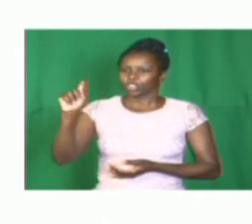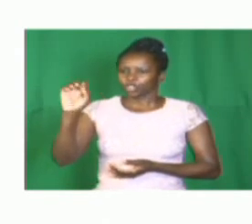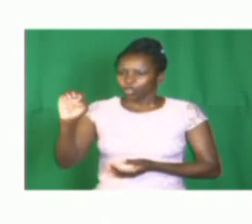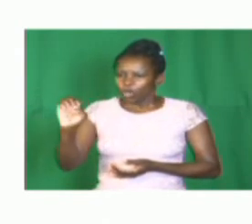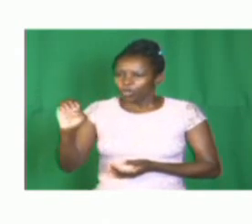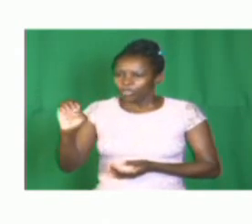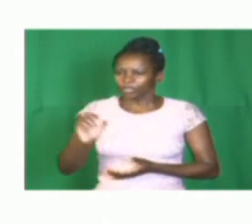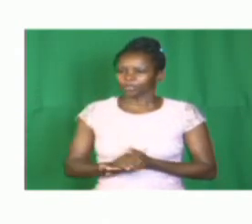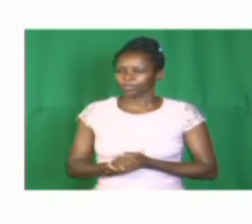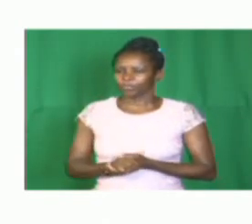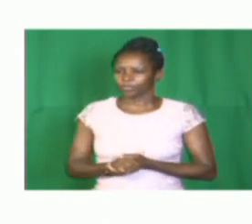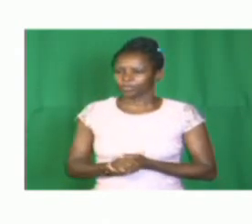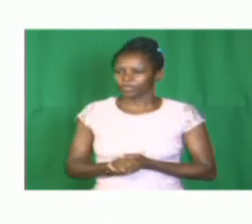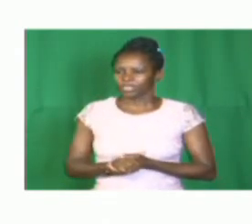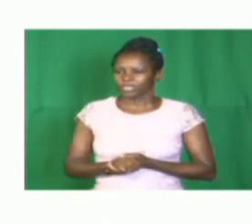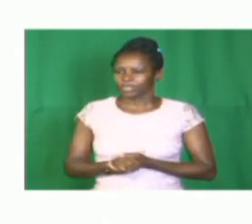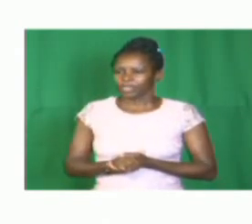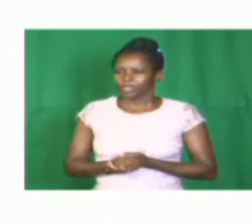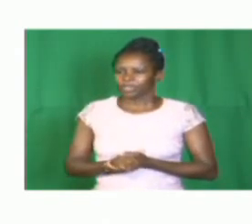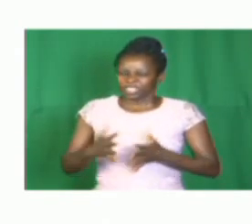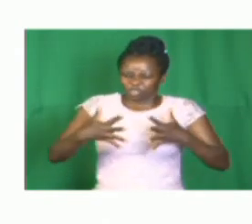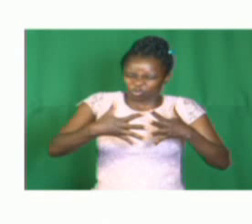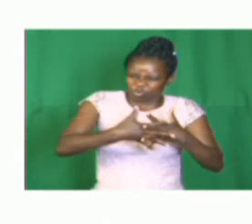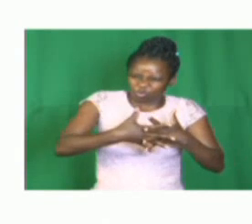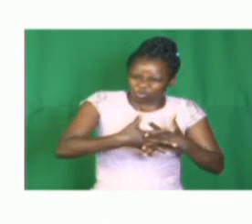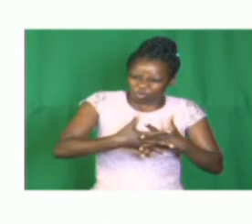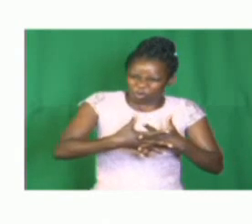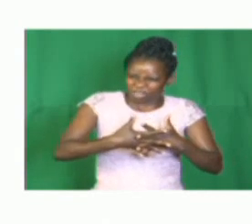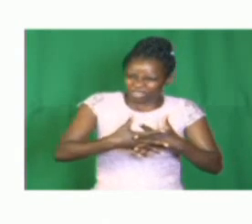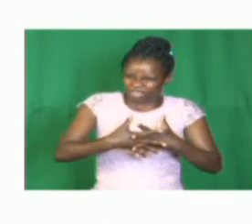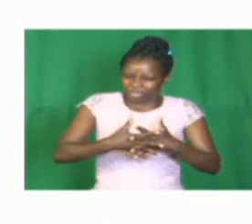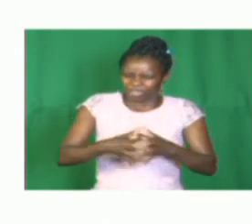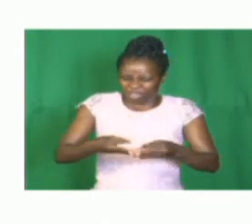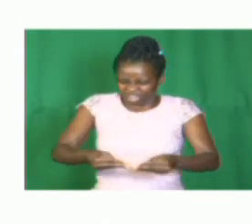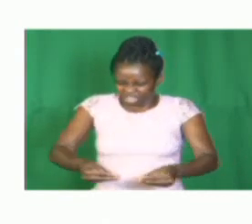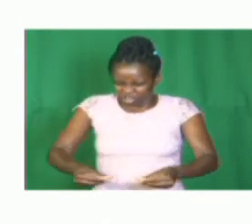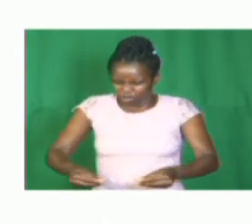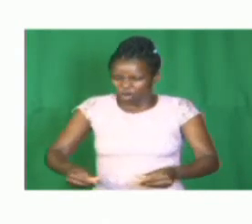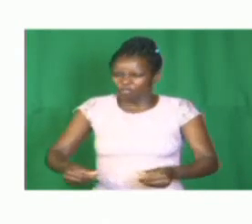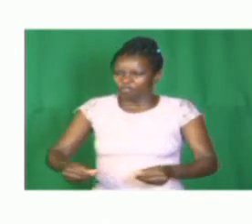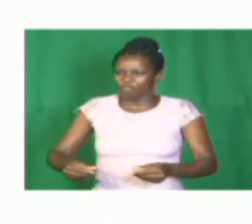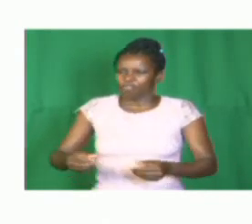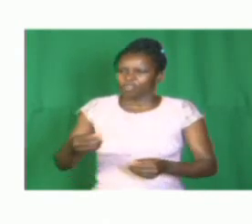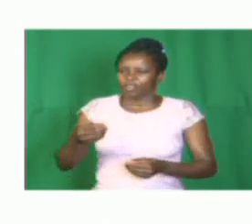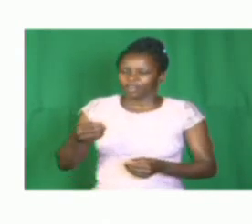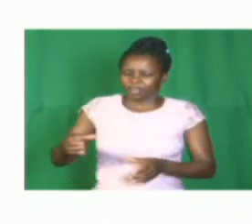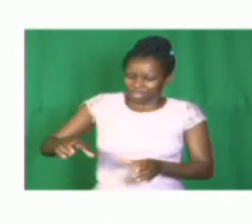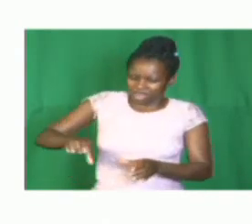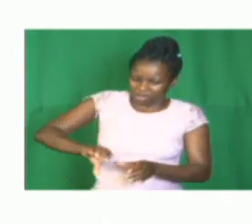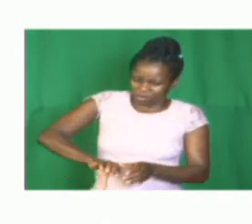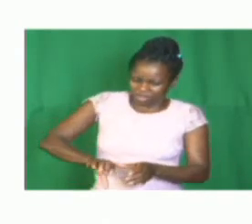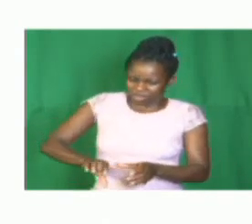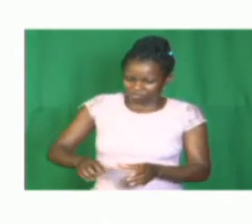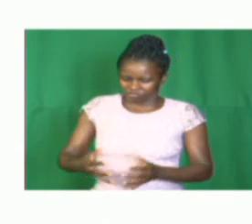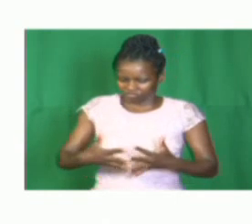learners, is a solid that dissolves in a liquid. It is that solid which dissolves in a